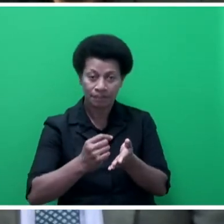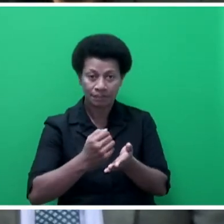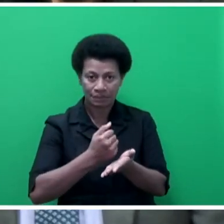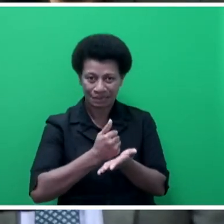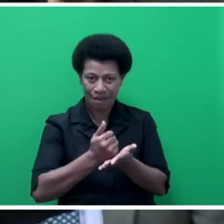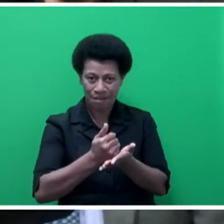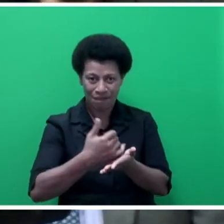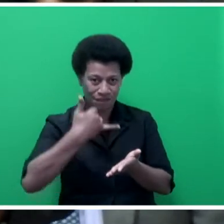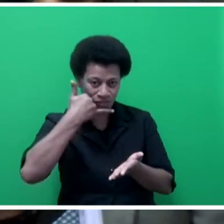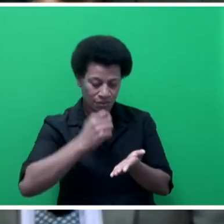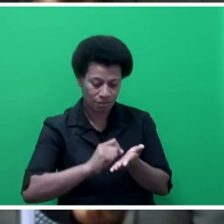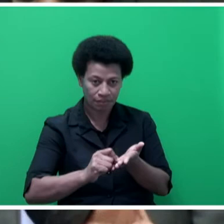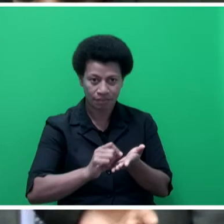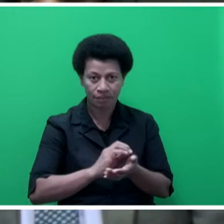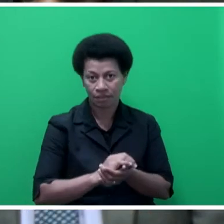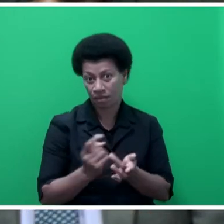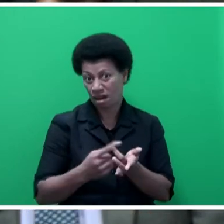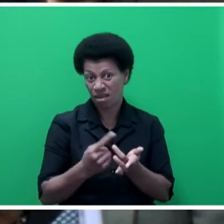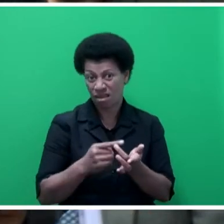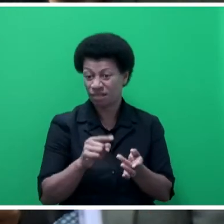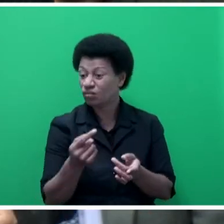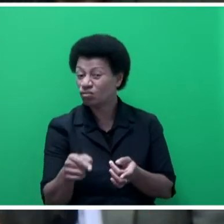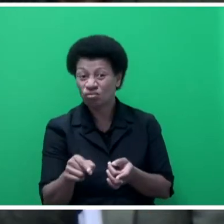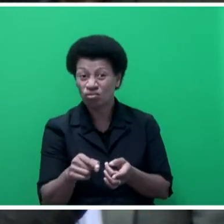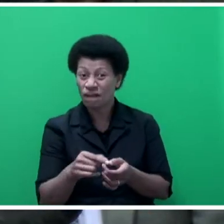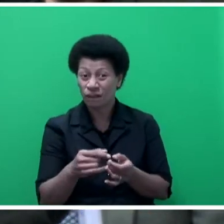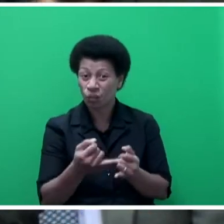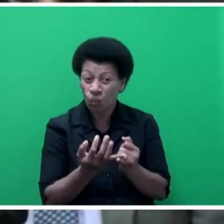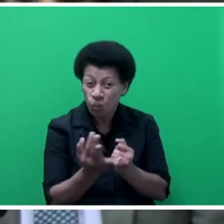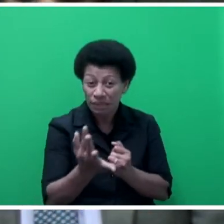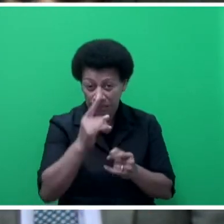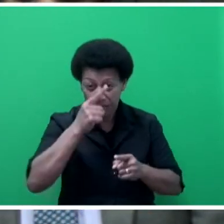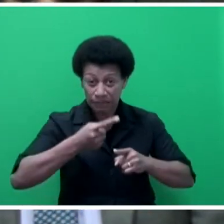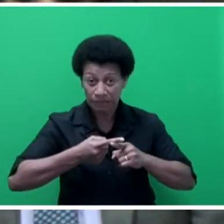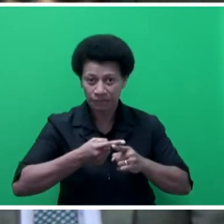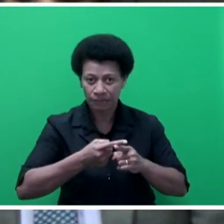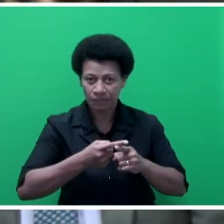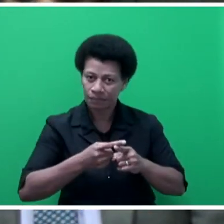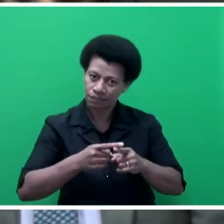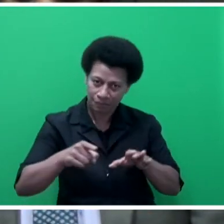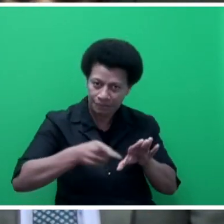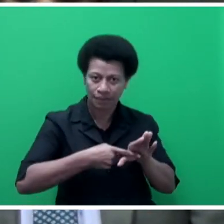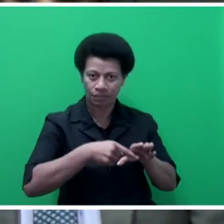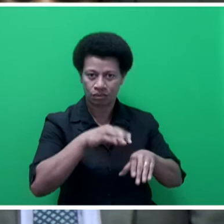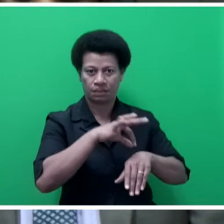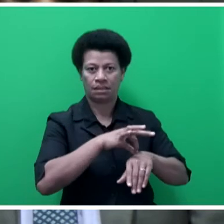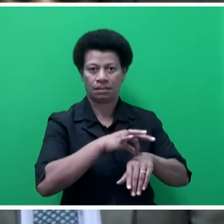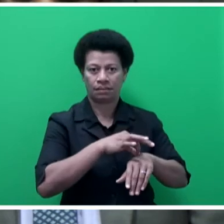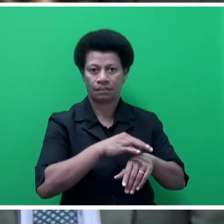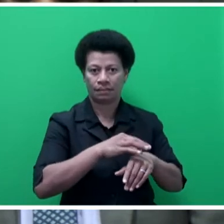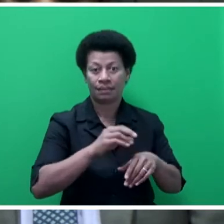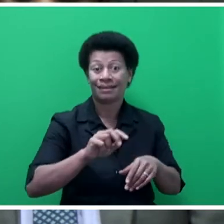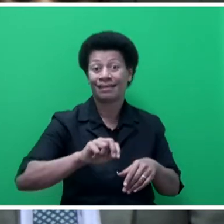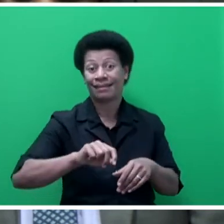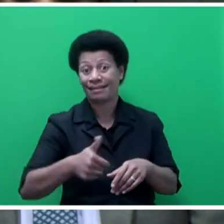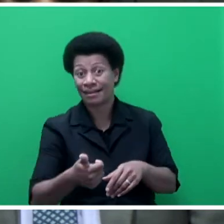Whereas those that had moderate to severe were actually admitted into the health facility. And the next morning, they would actually call them or